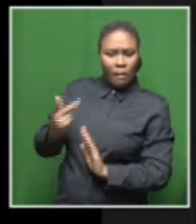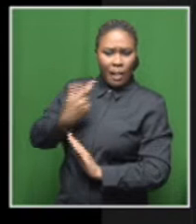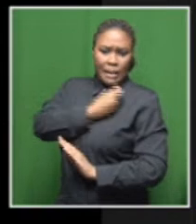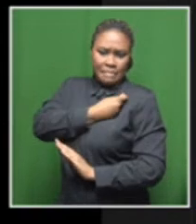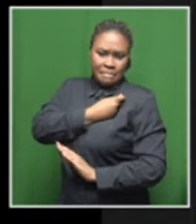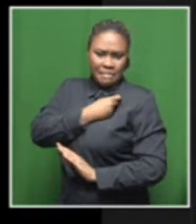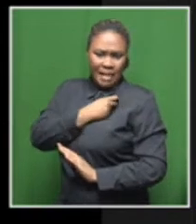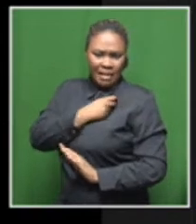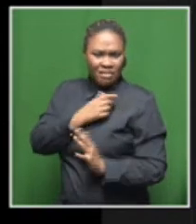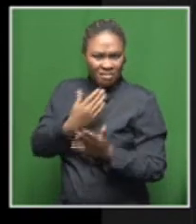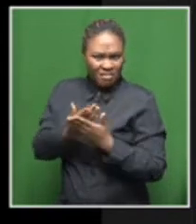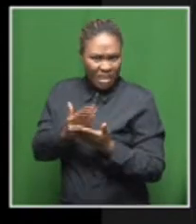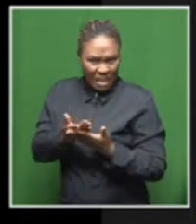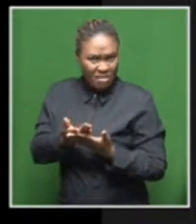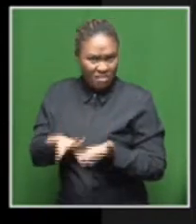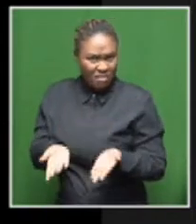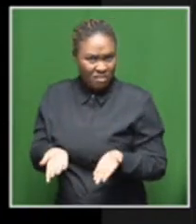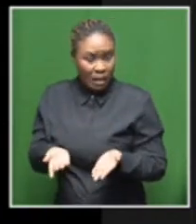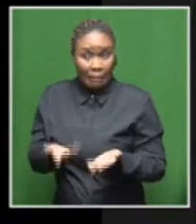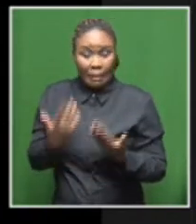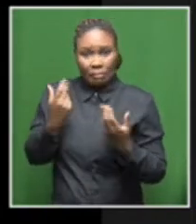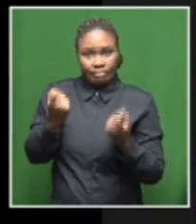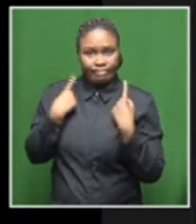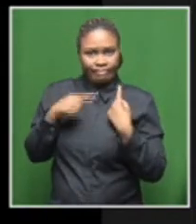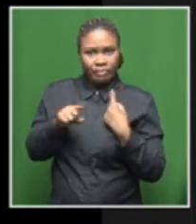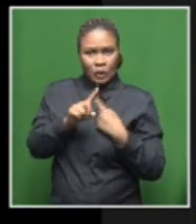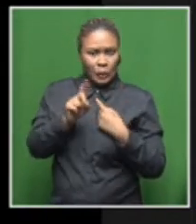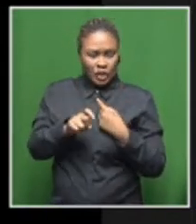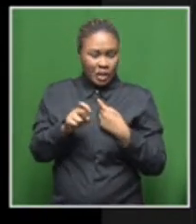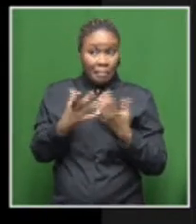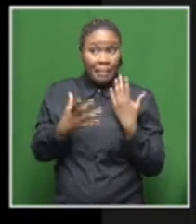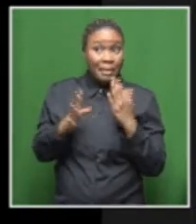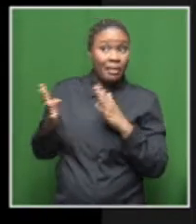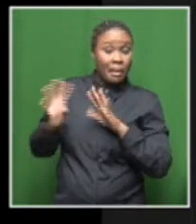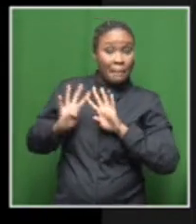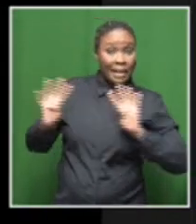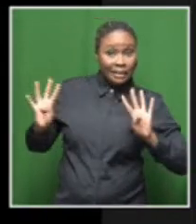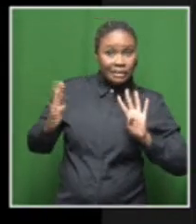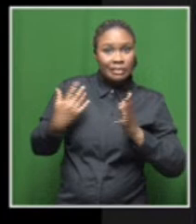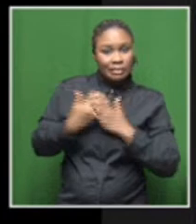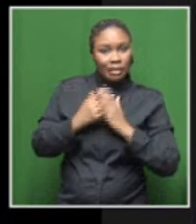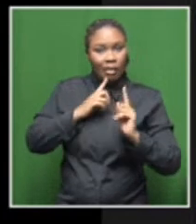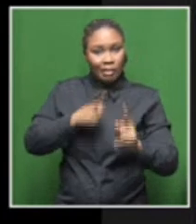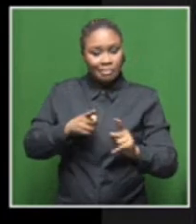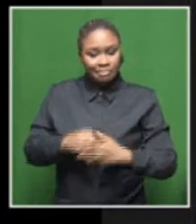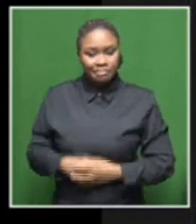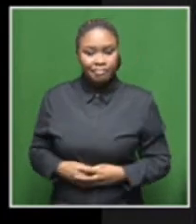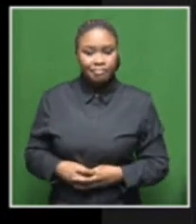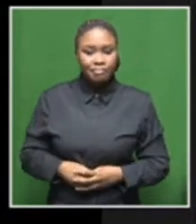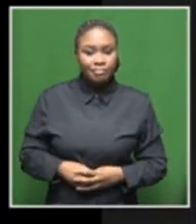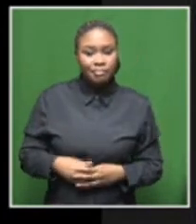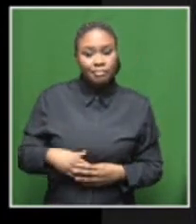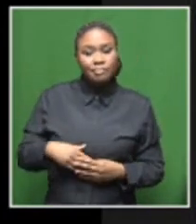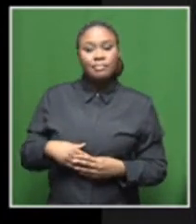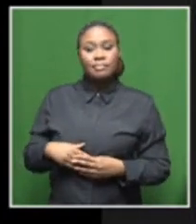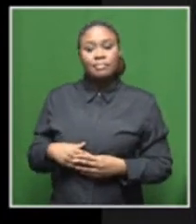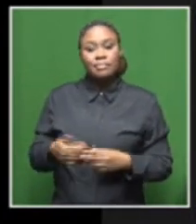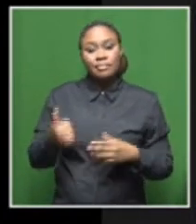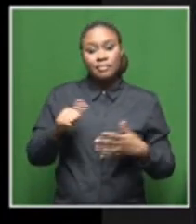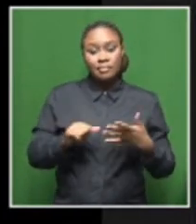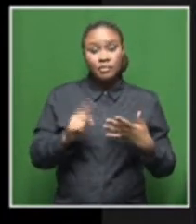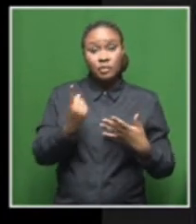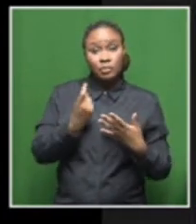they can assist to unpack it. Question number 5, good morning, Minister. The US drug maker